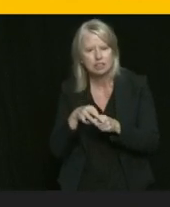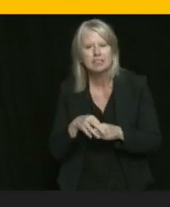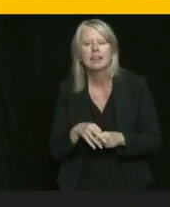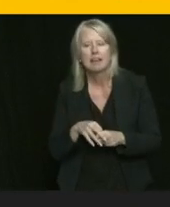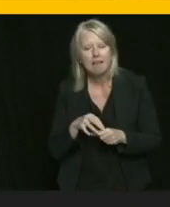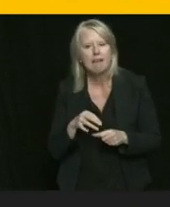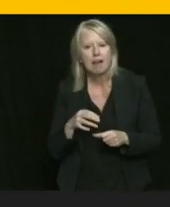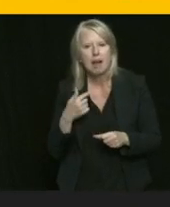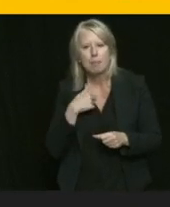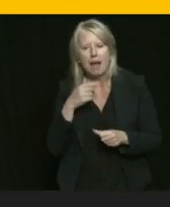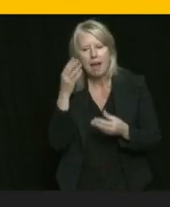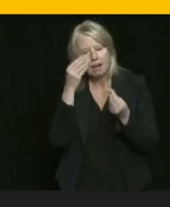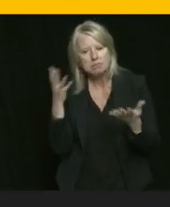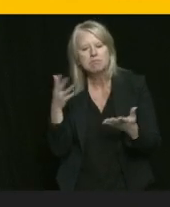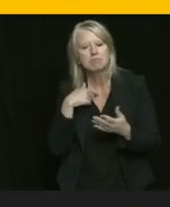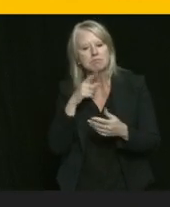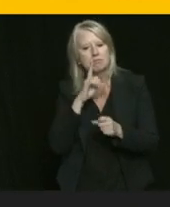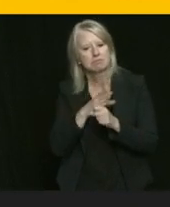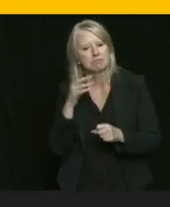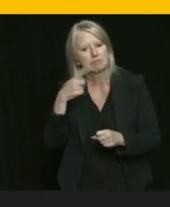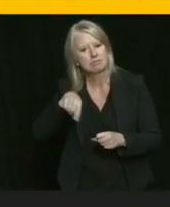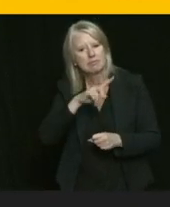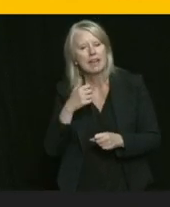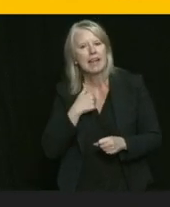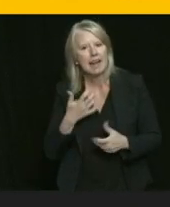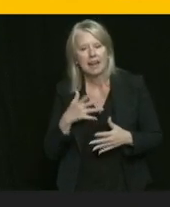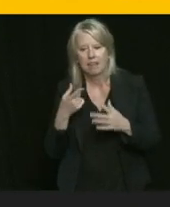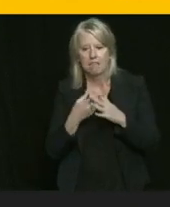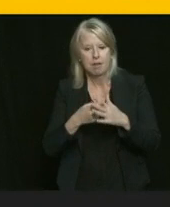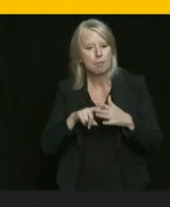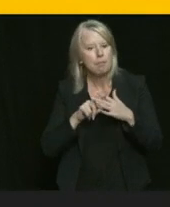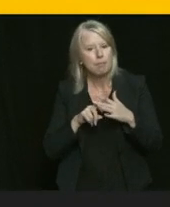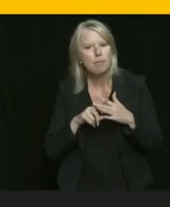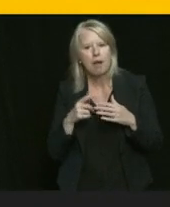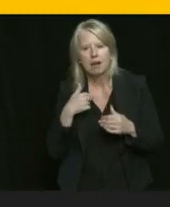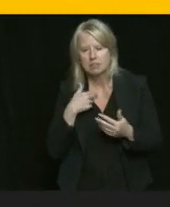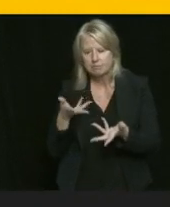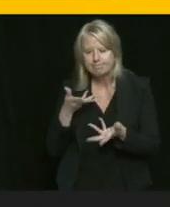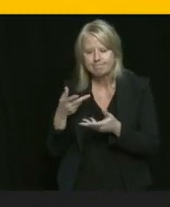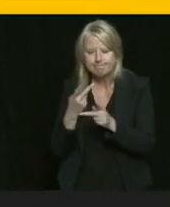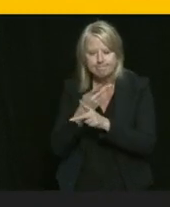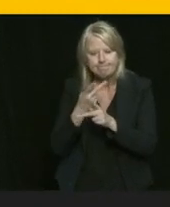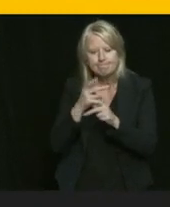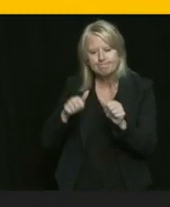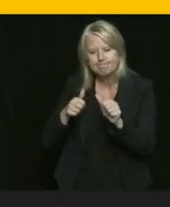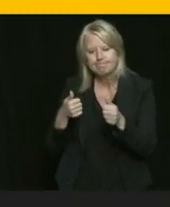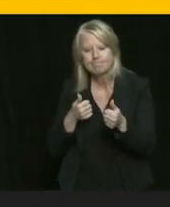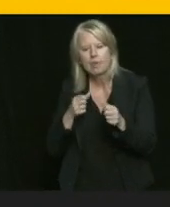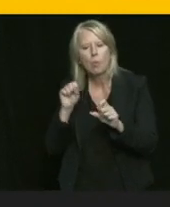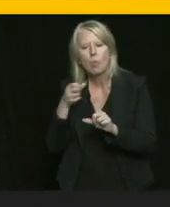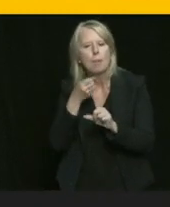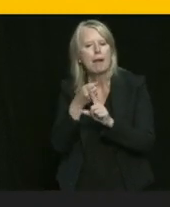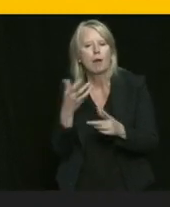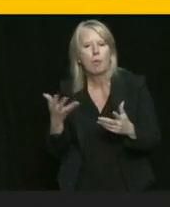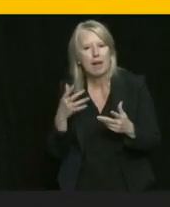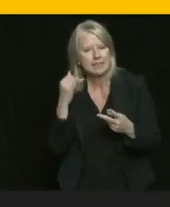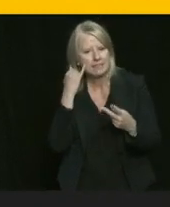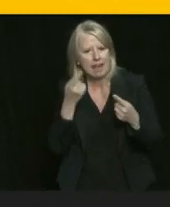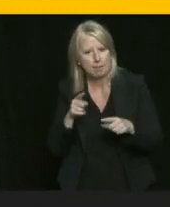reassure Canadians that from the start, we have been looking at potential impacts of this